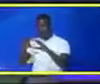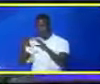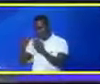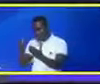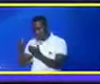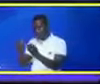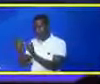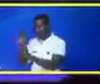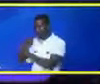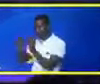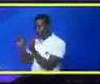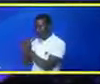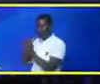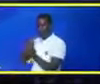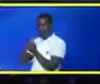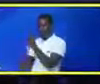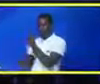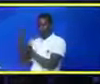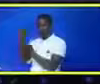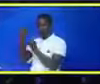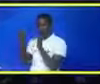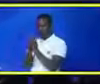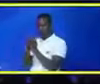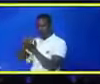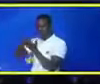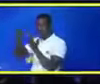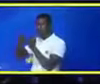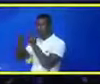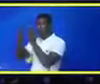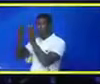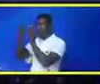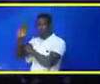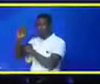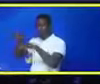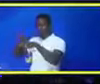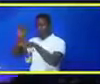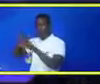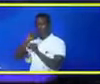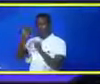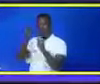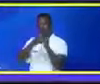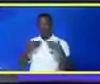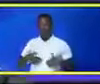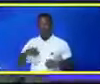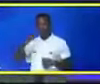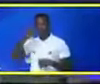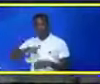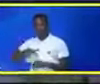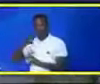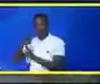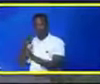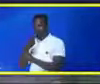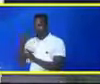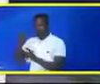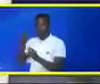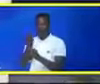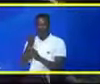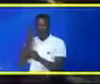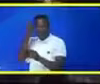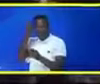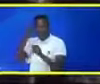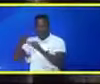people with mantles that will pray the program of God. Not everybody. Women who understand the art of the